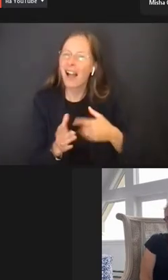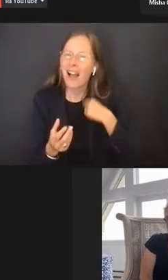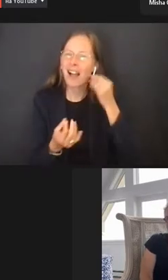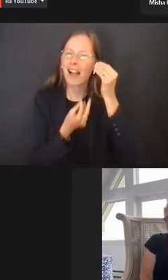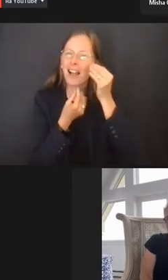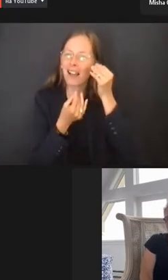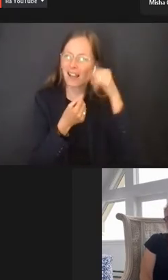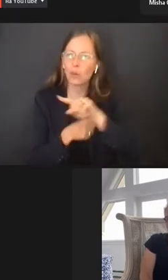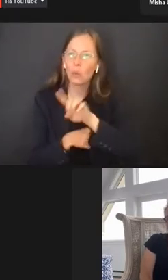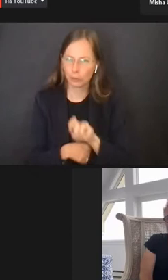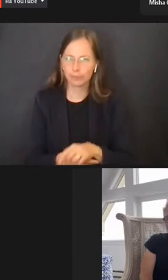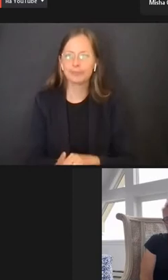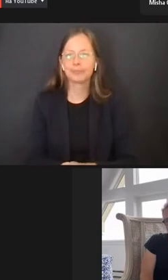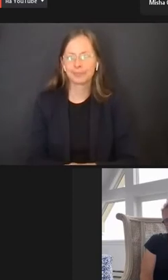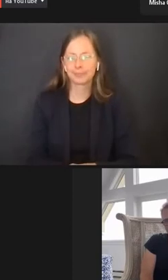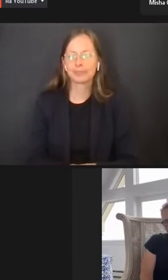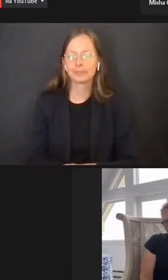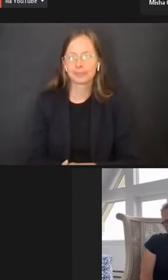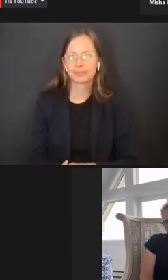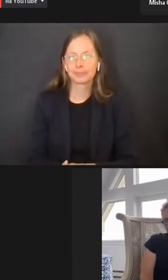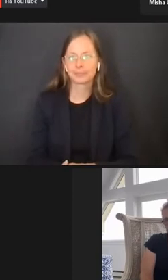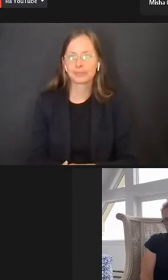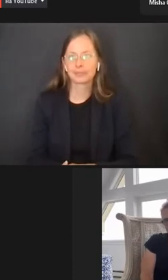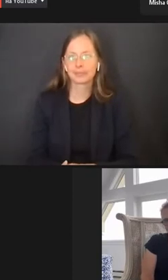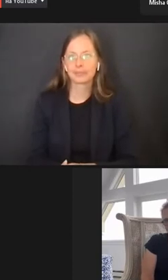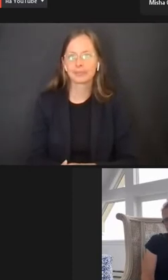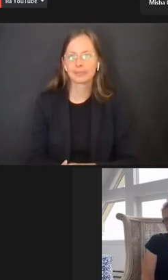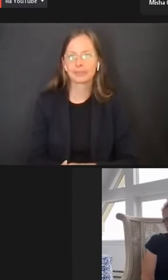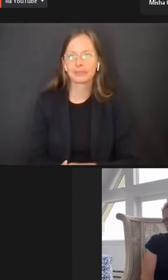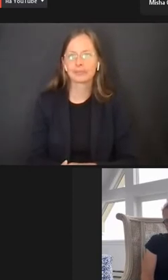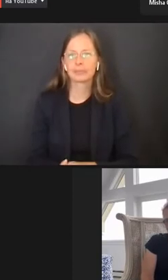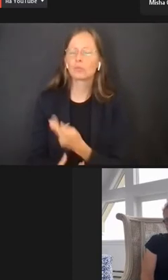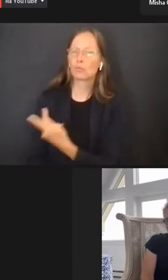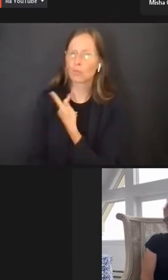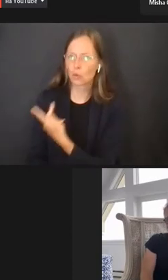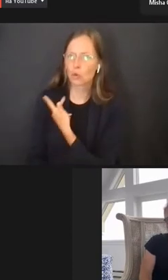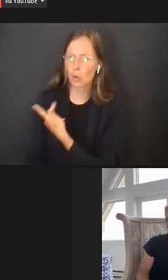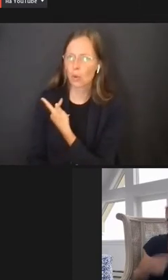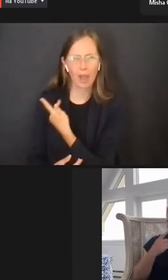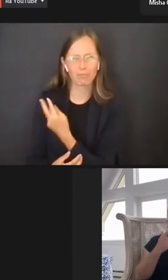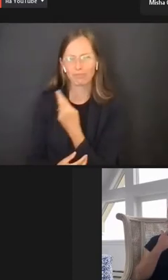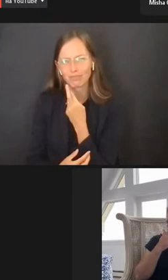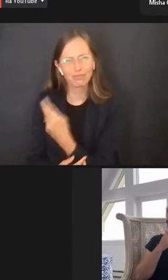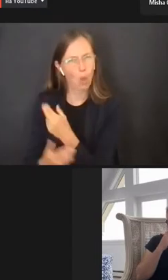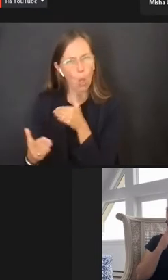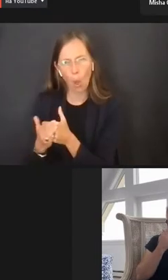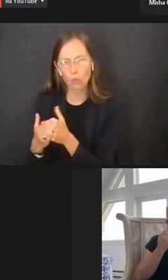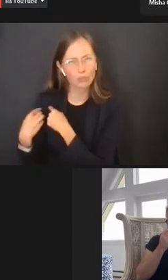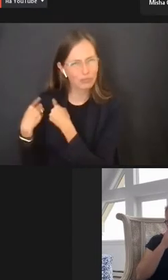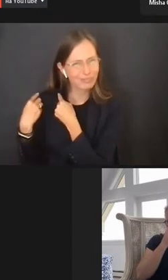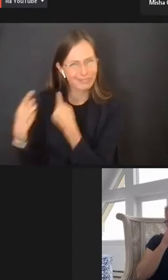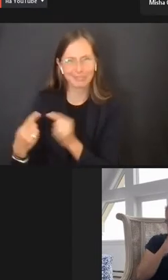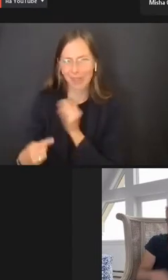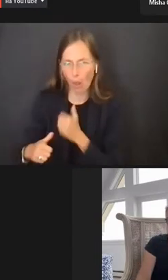this question. How, to what extent, like we have been, you and I have been very close throughout our lives and have influenced one